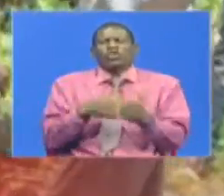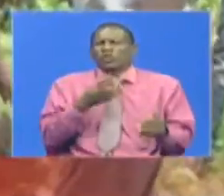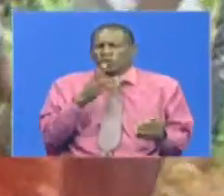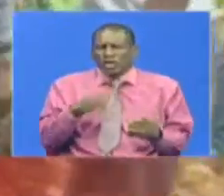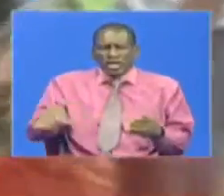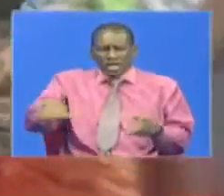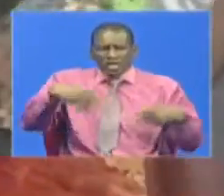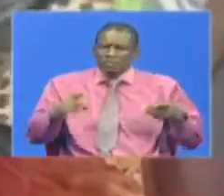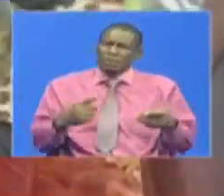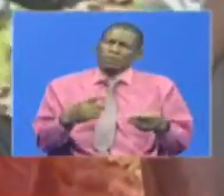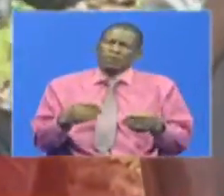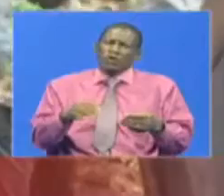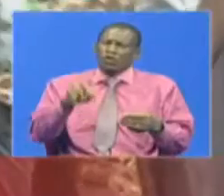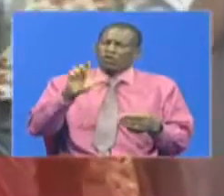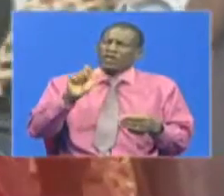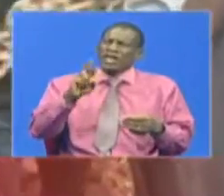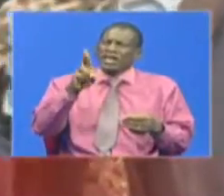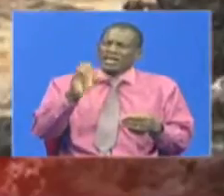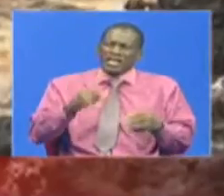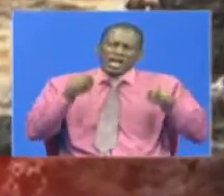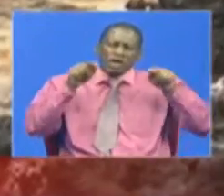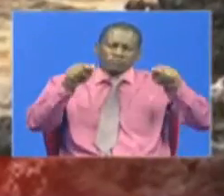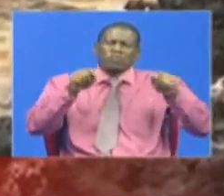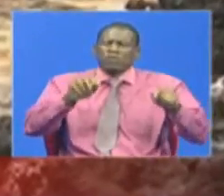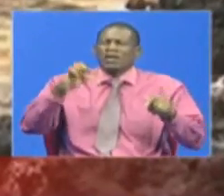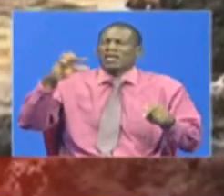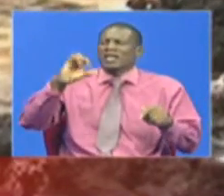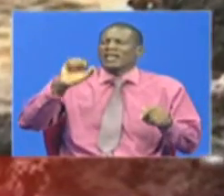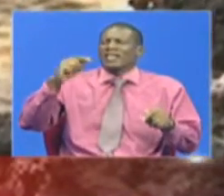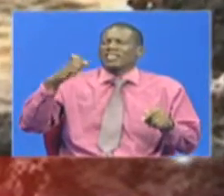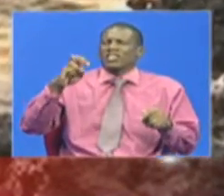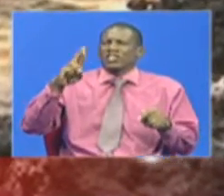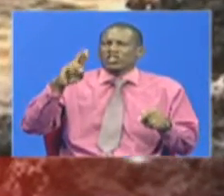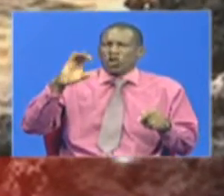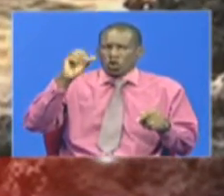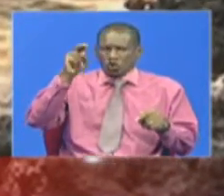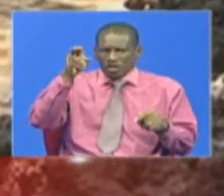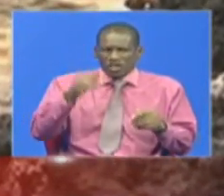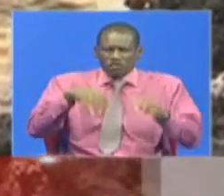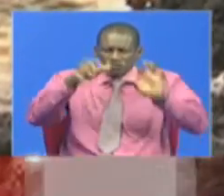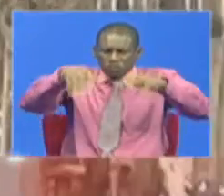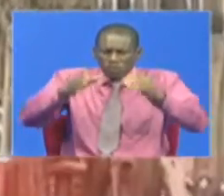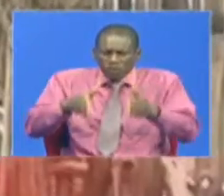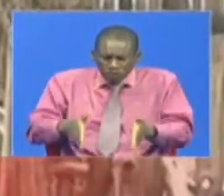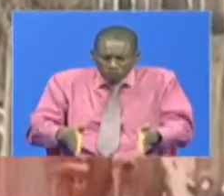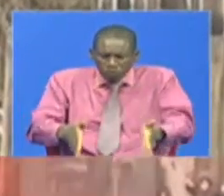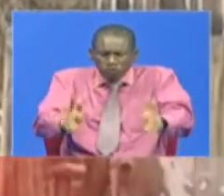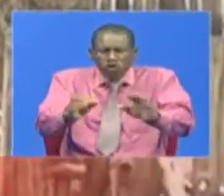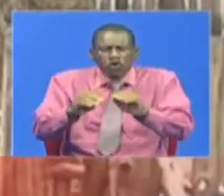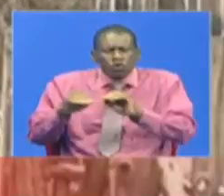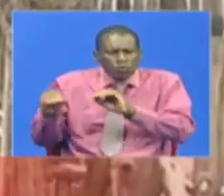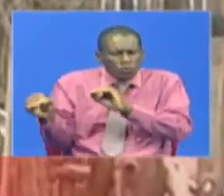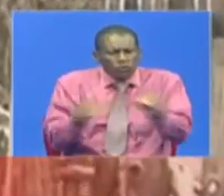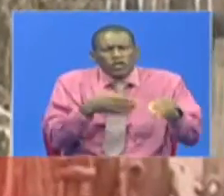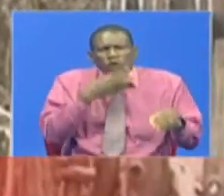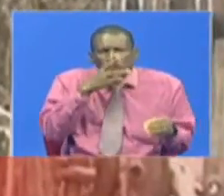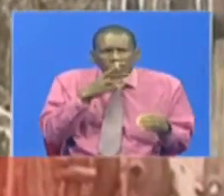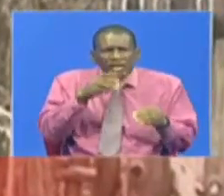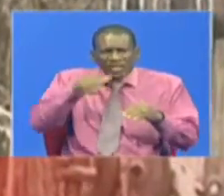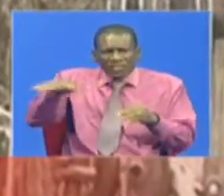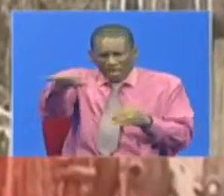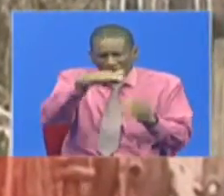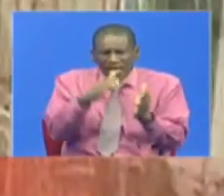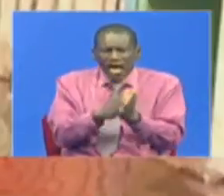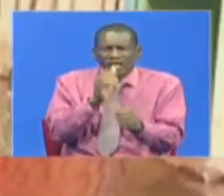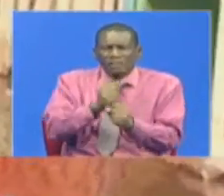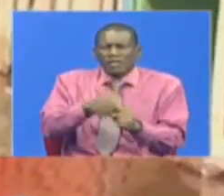wa Lari wamewalaumu wenzao wa Githirioni kwa kuchimba mtaro kuelekeza maji katika eneo lao na kusababisha mafuriko katika